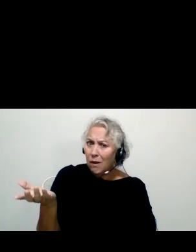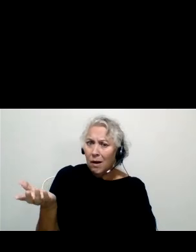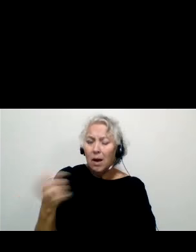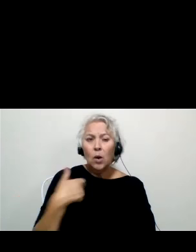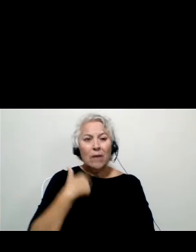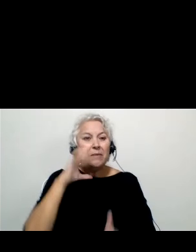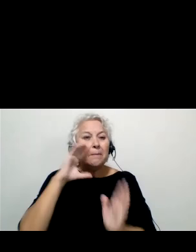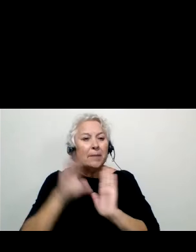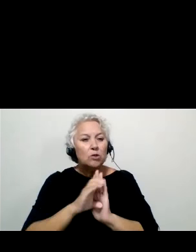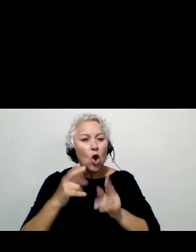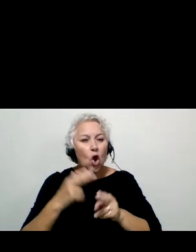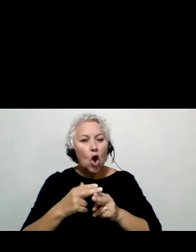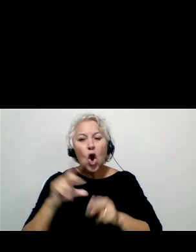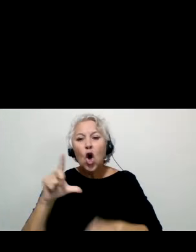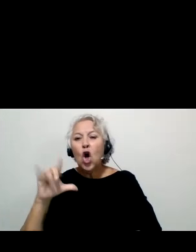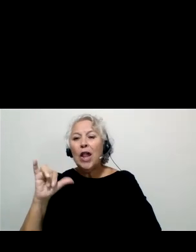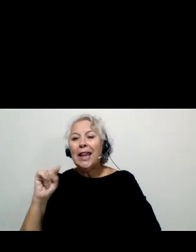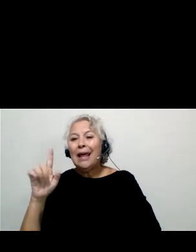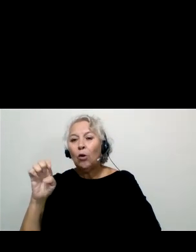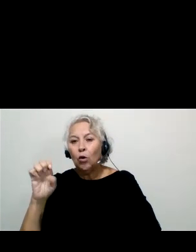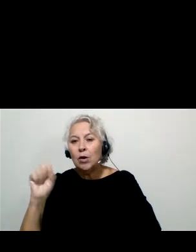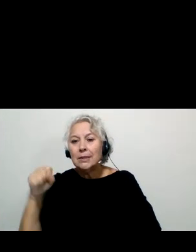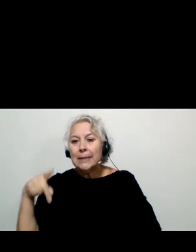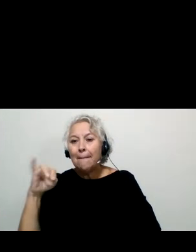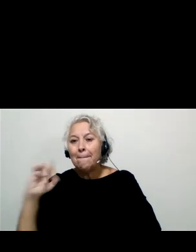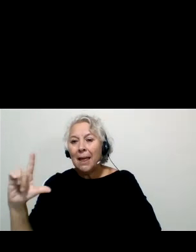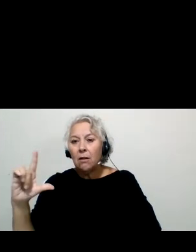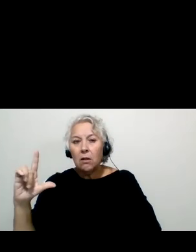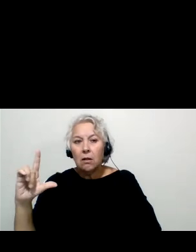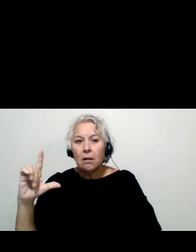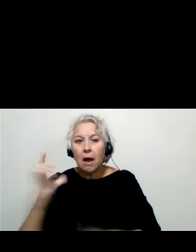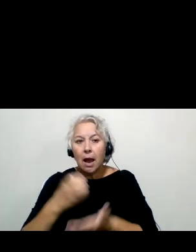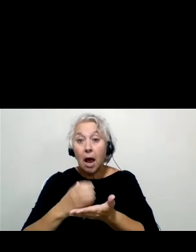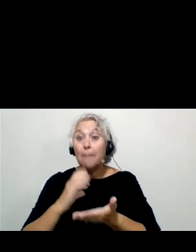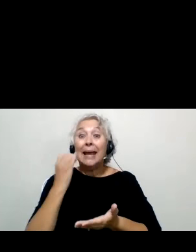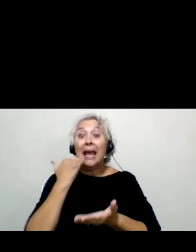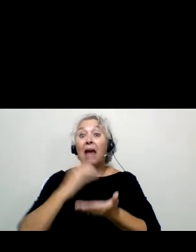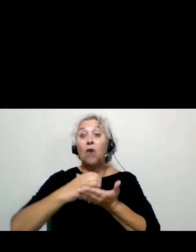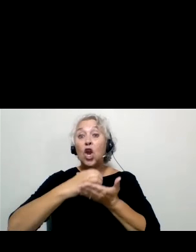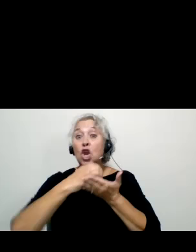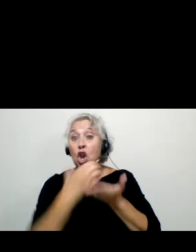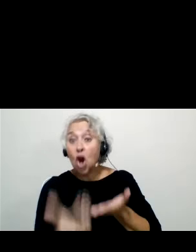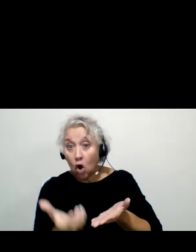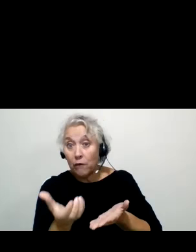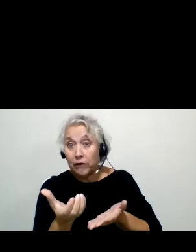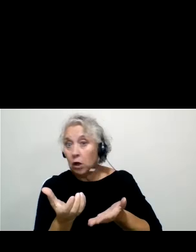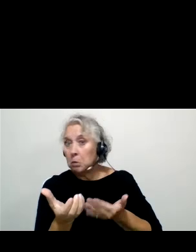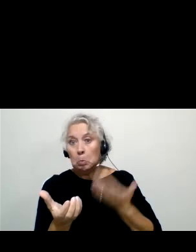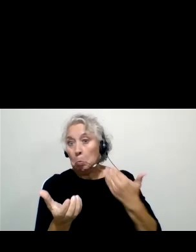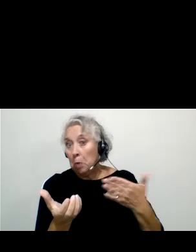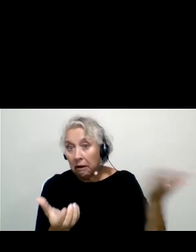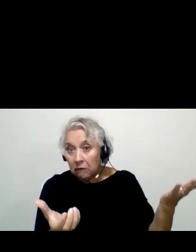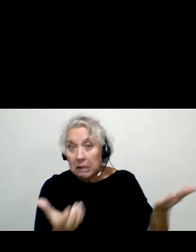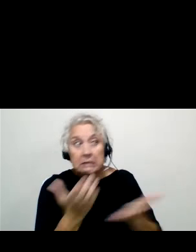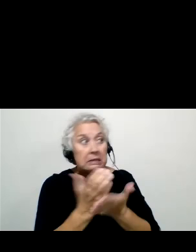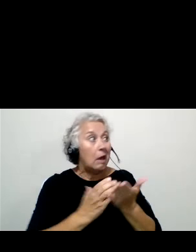a picture of what's called a little spill cup. And it's a cup that if it's knocked over, for whatever reason, I had students with